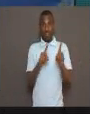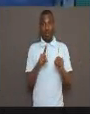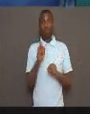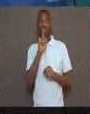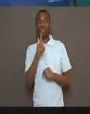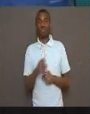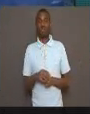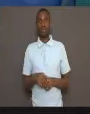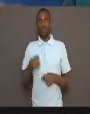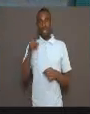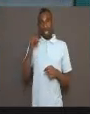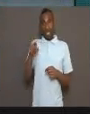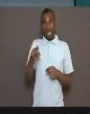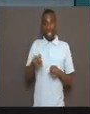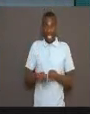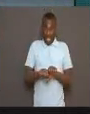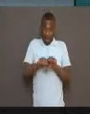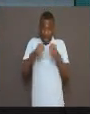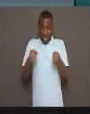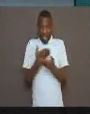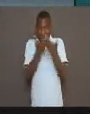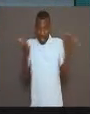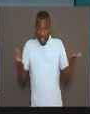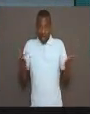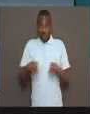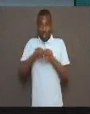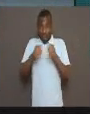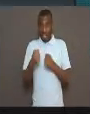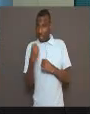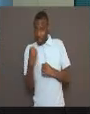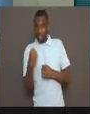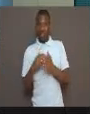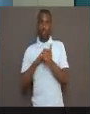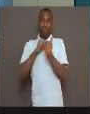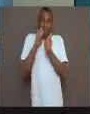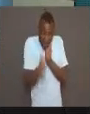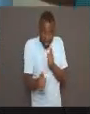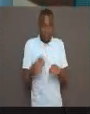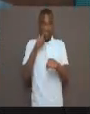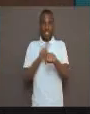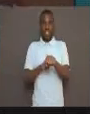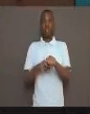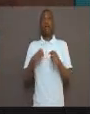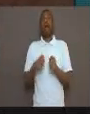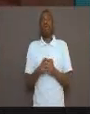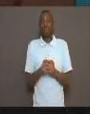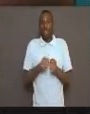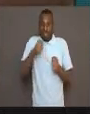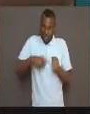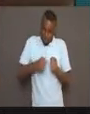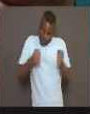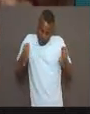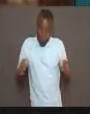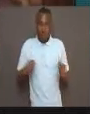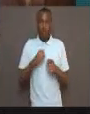surpassing the breaking strength of the material, the spring will snap and the